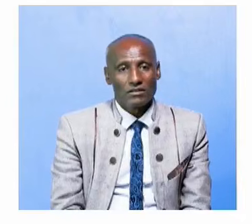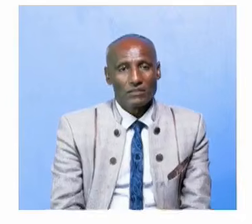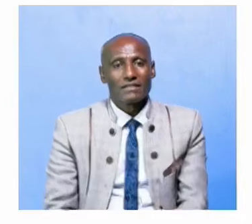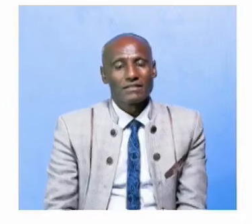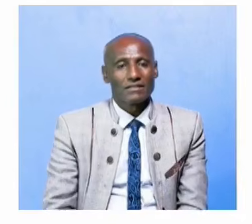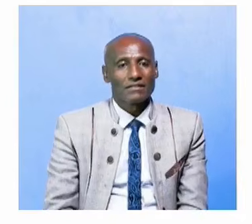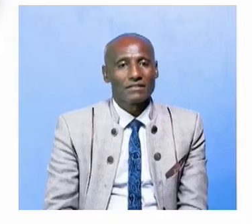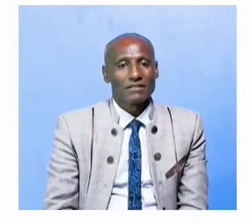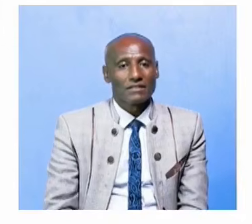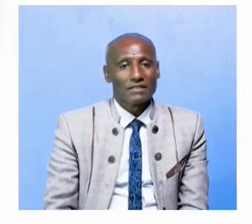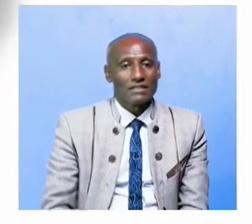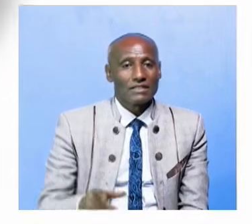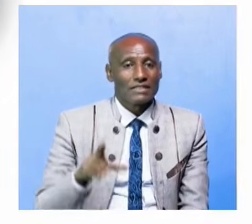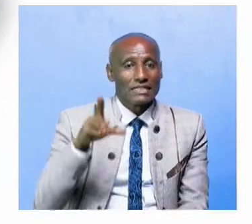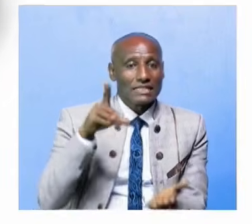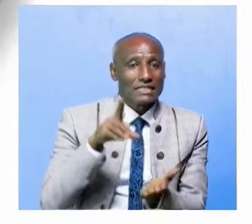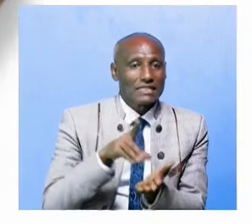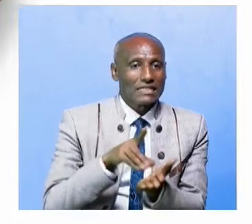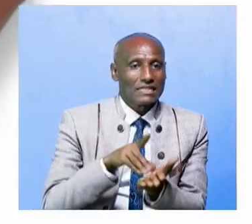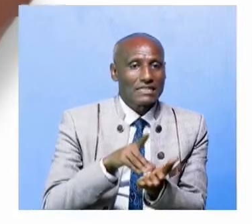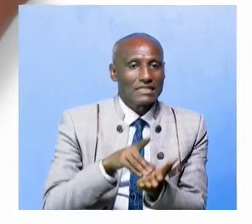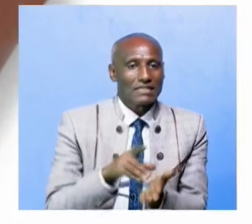this city